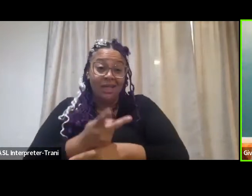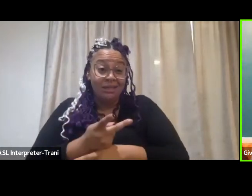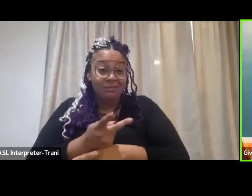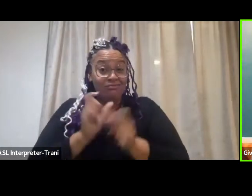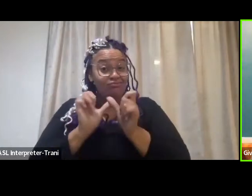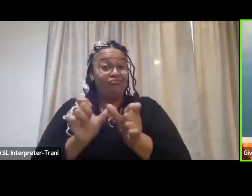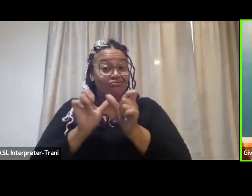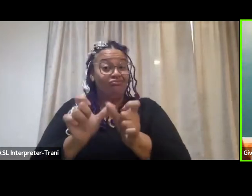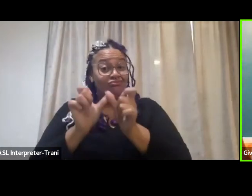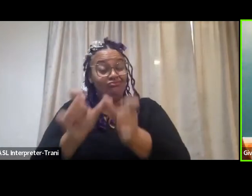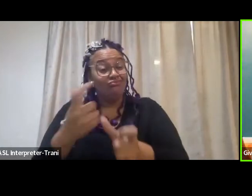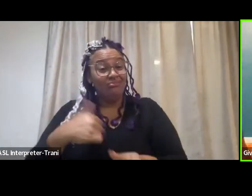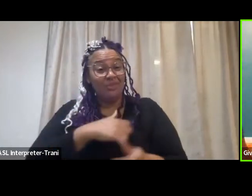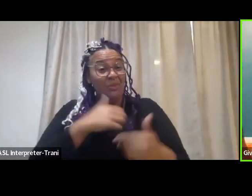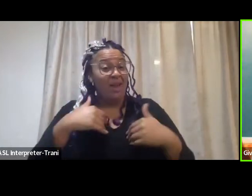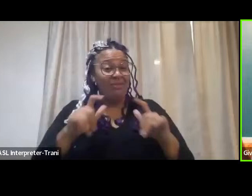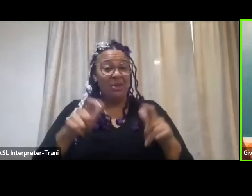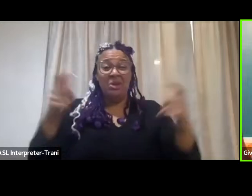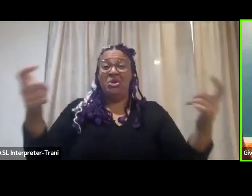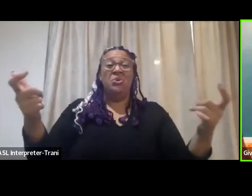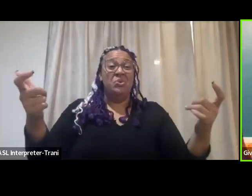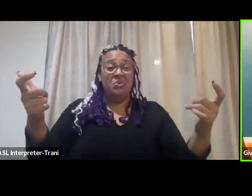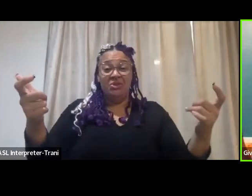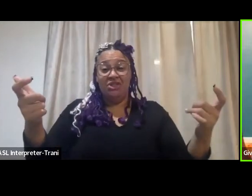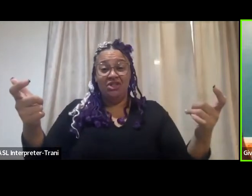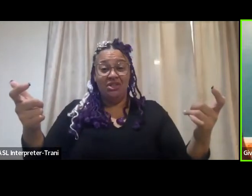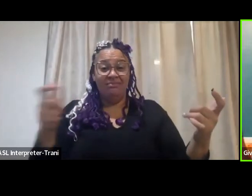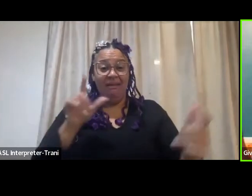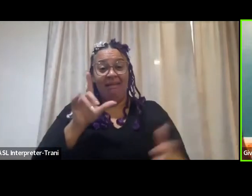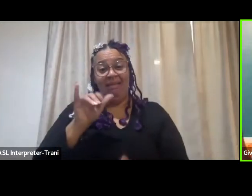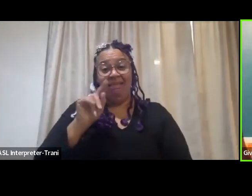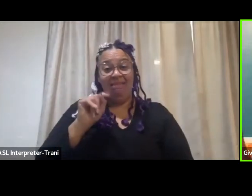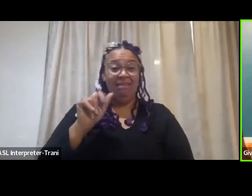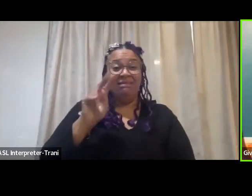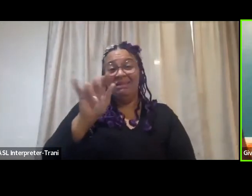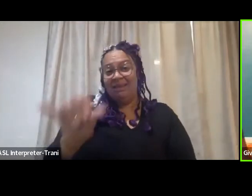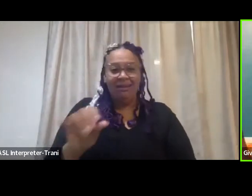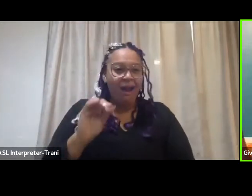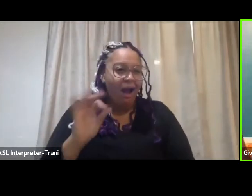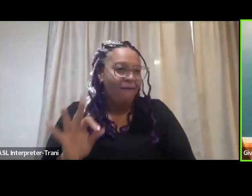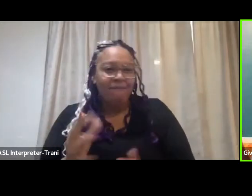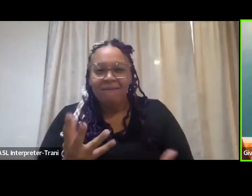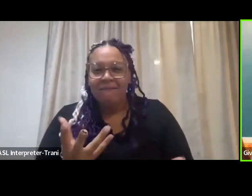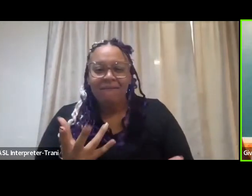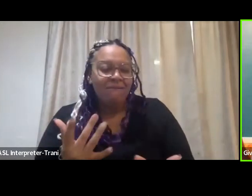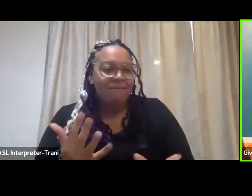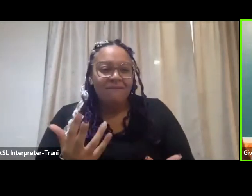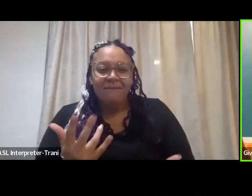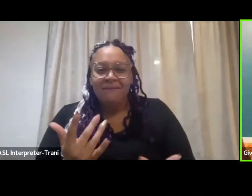We have this huge litany of